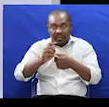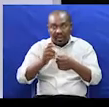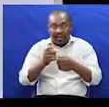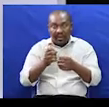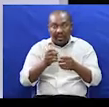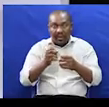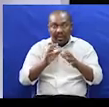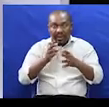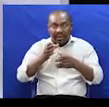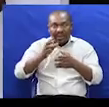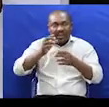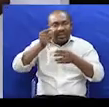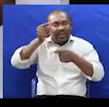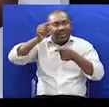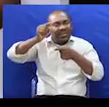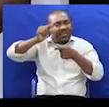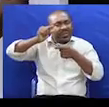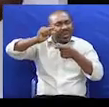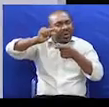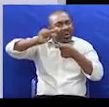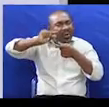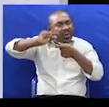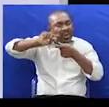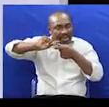to the base